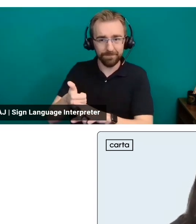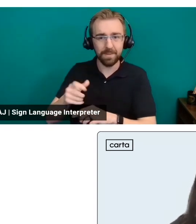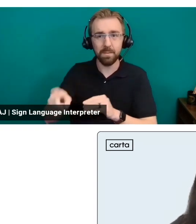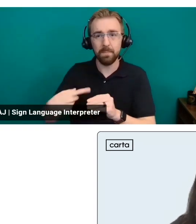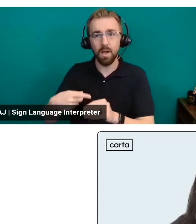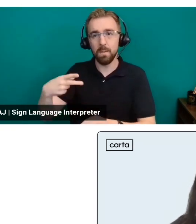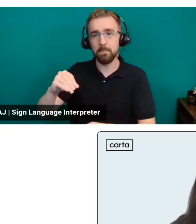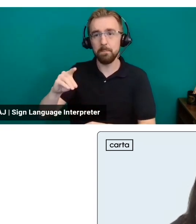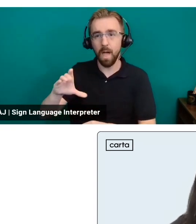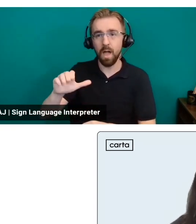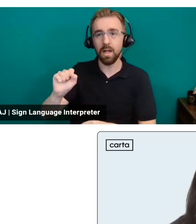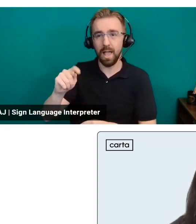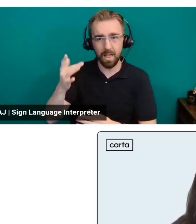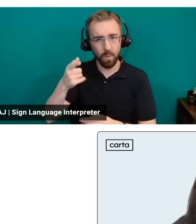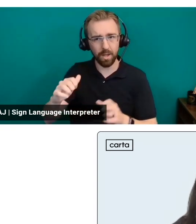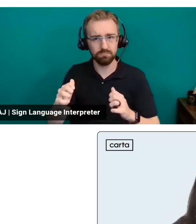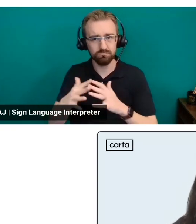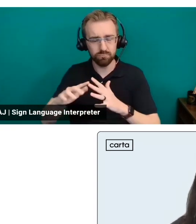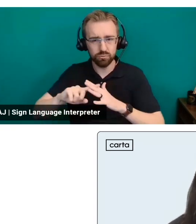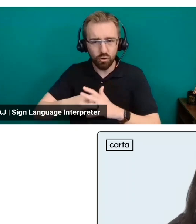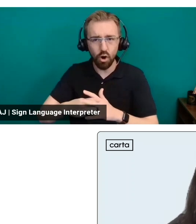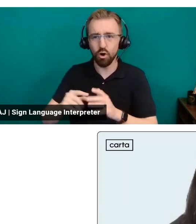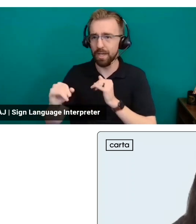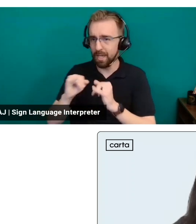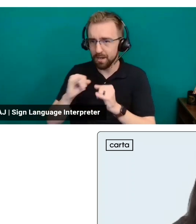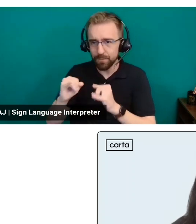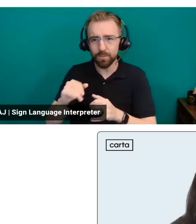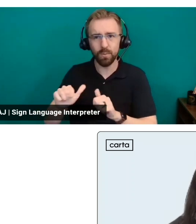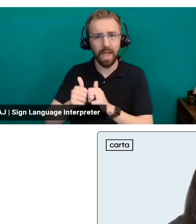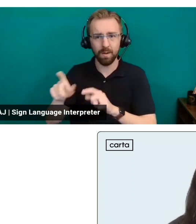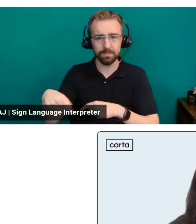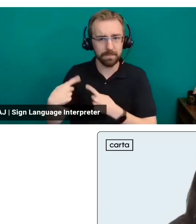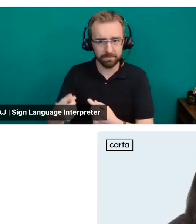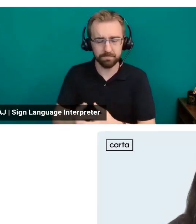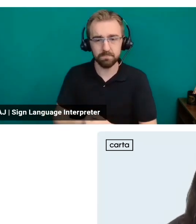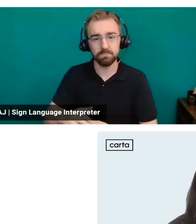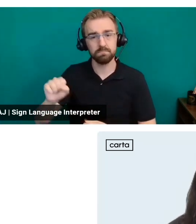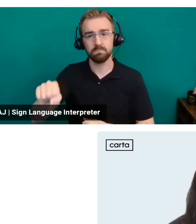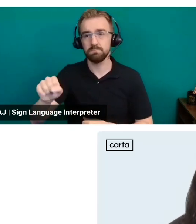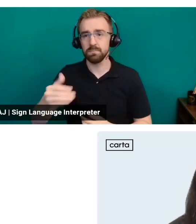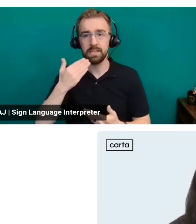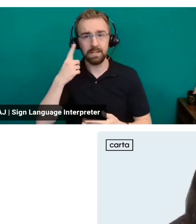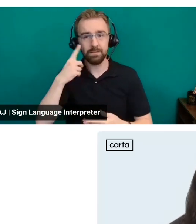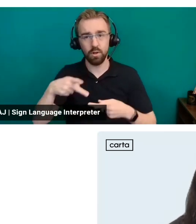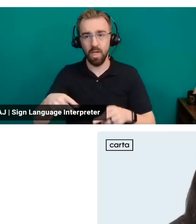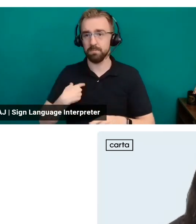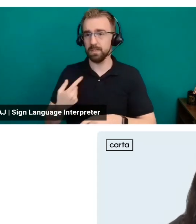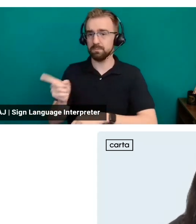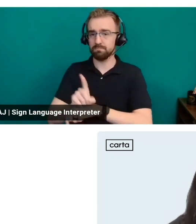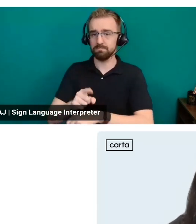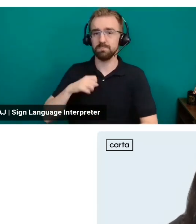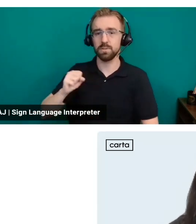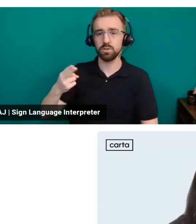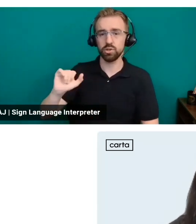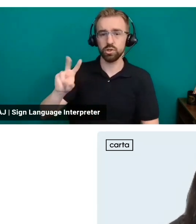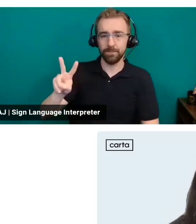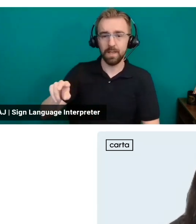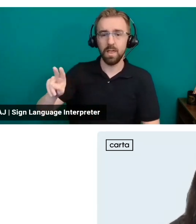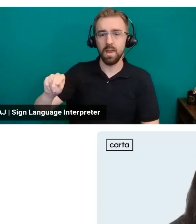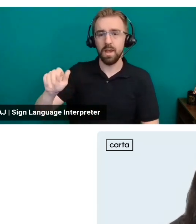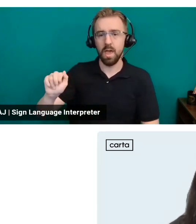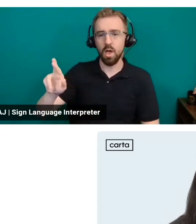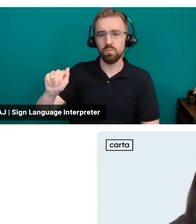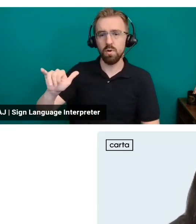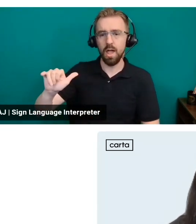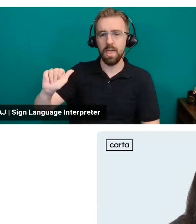your podcast? Why did you start it? Who have you interviewed and how it's been? Yeah, thanks for having me. My name is Shiv Narayanan. I run a firm called